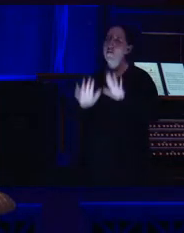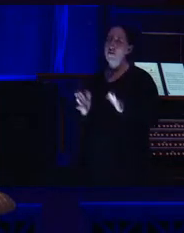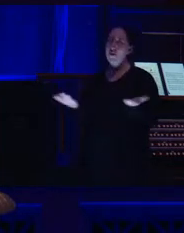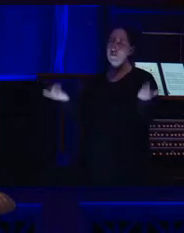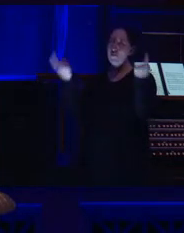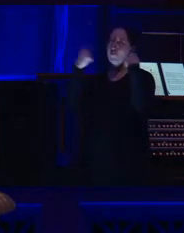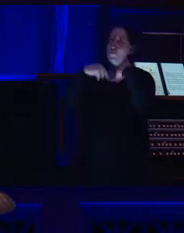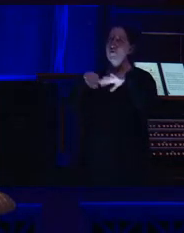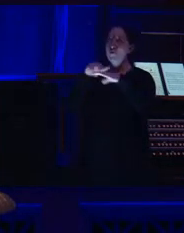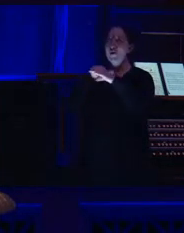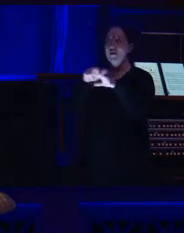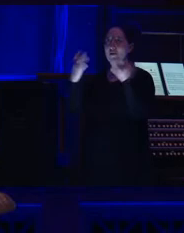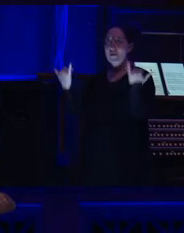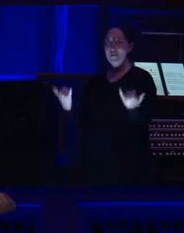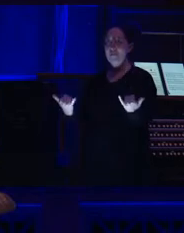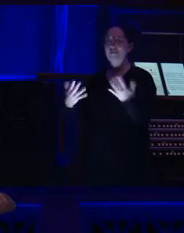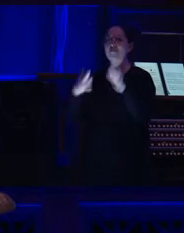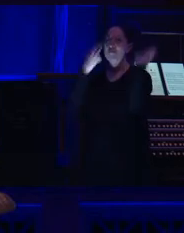joined us.